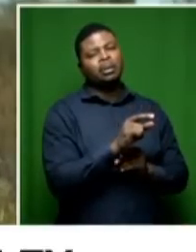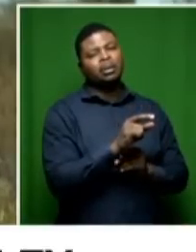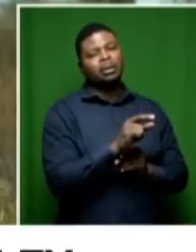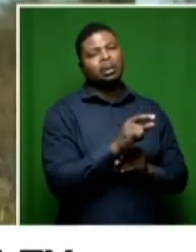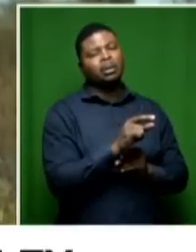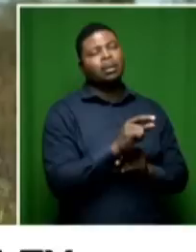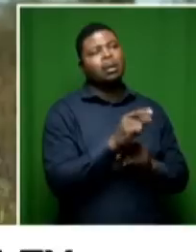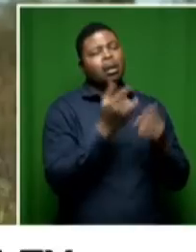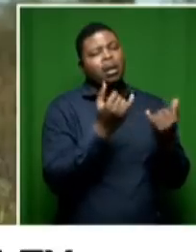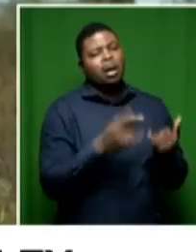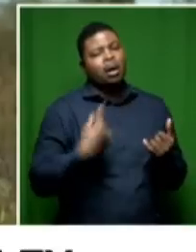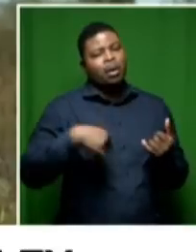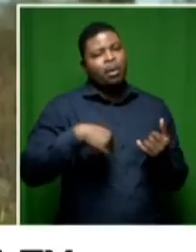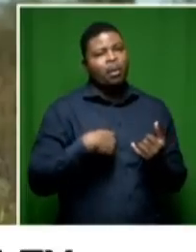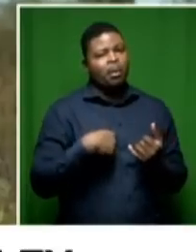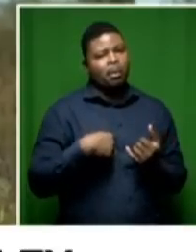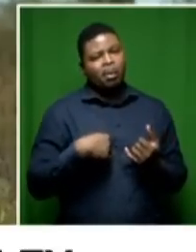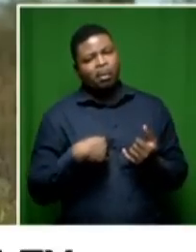on